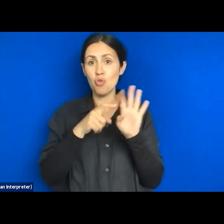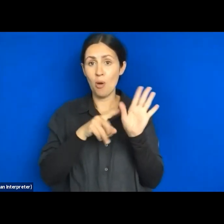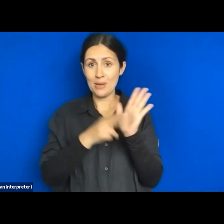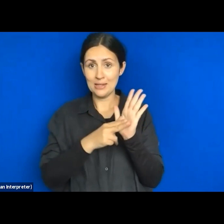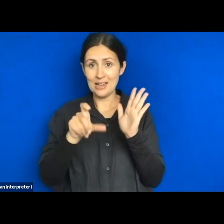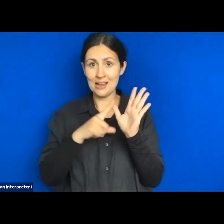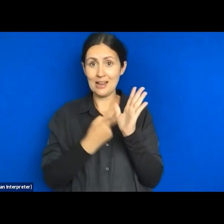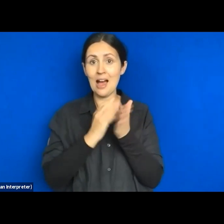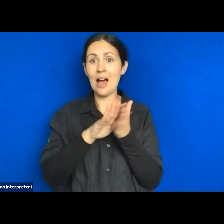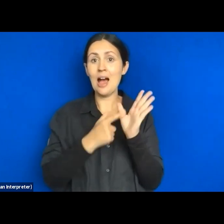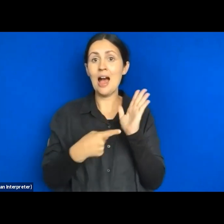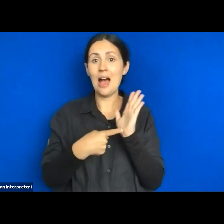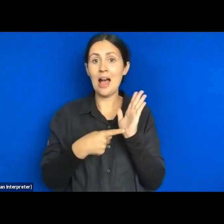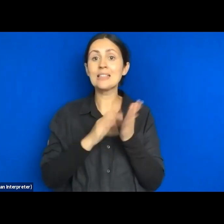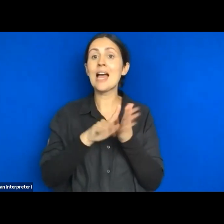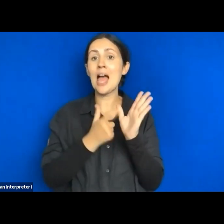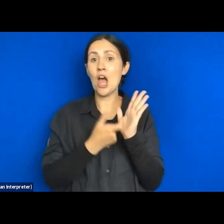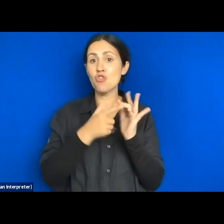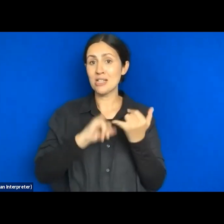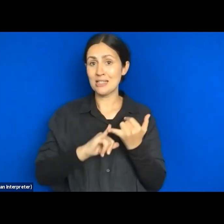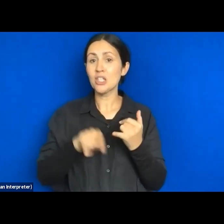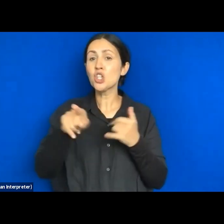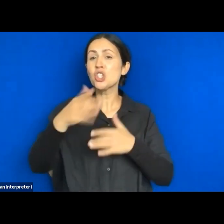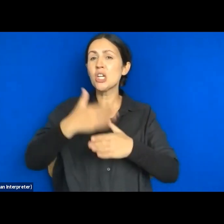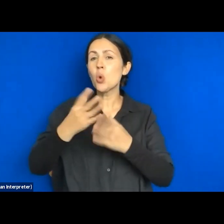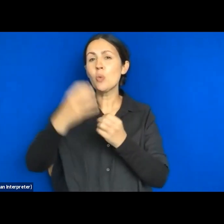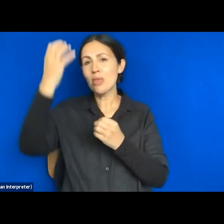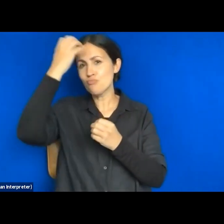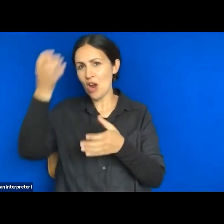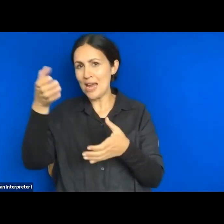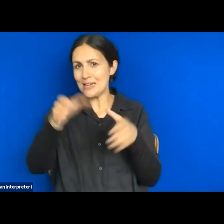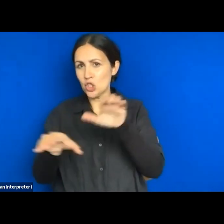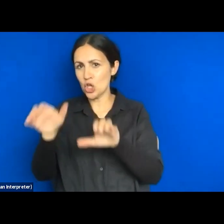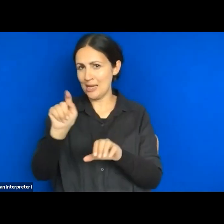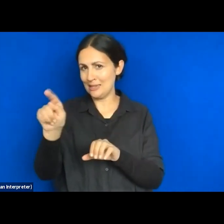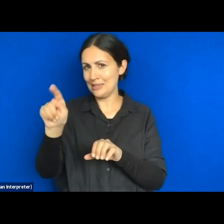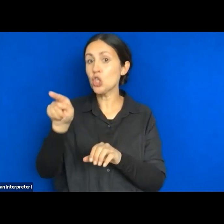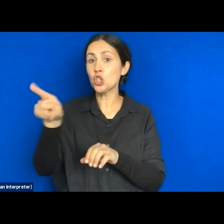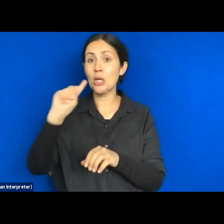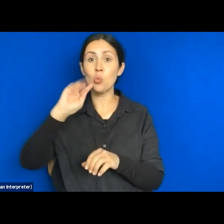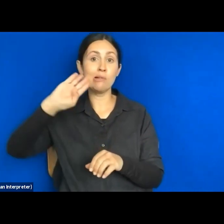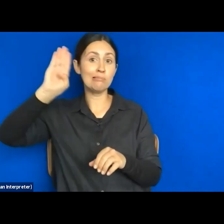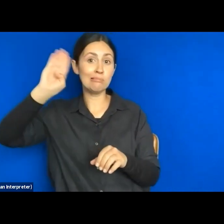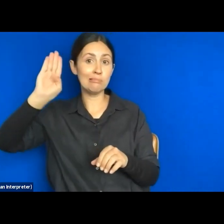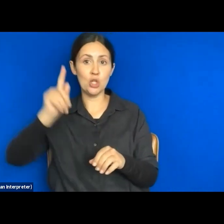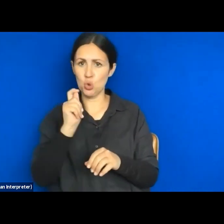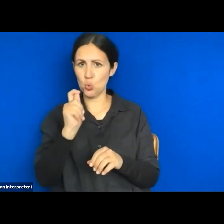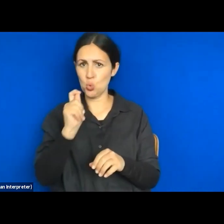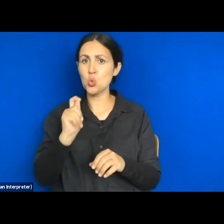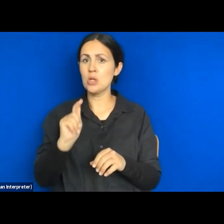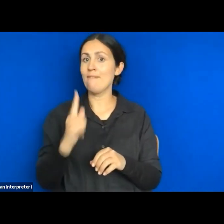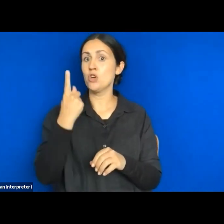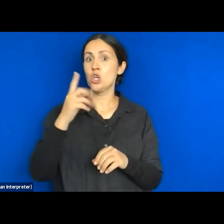for Psychedelic Research in the Division of Brain Sciences at Imperial College, will give the keynote address shortly. And I